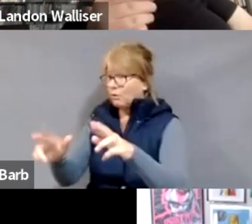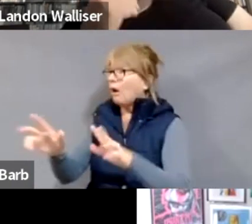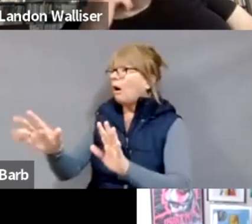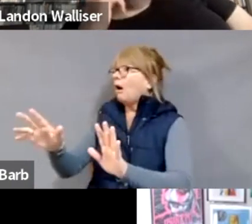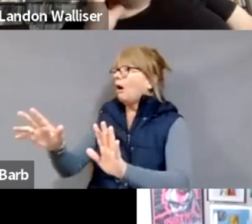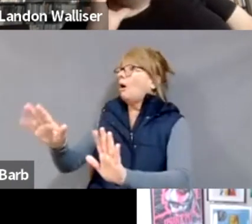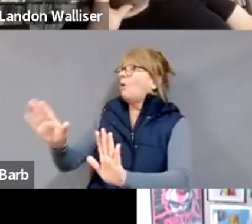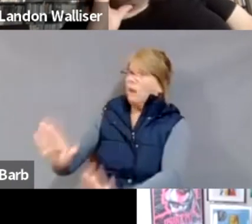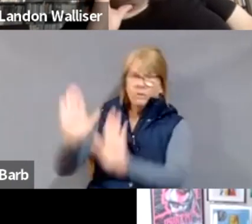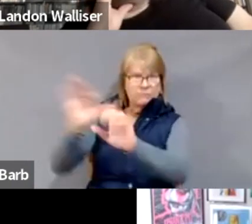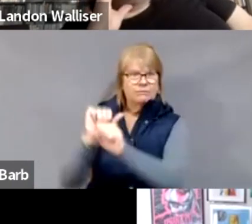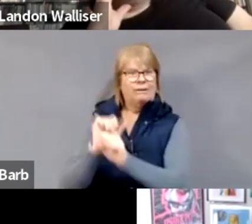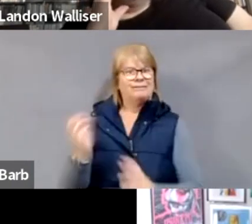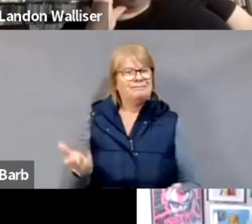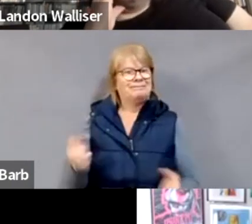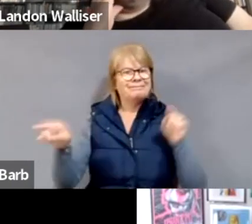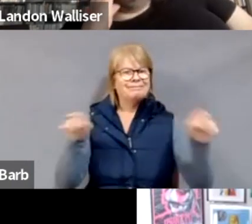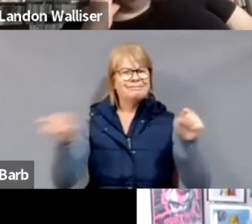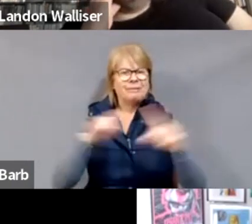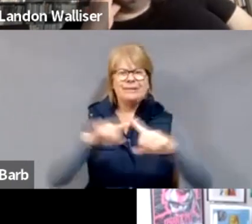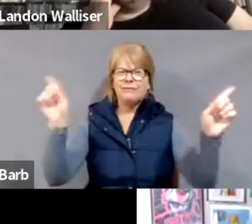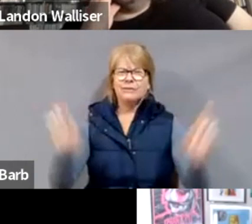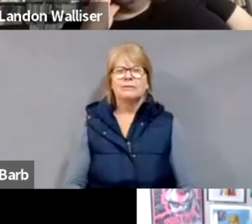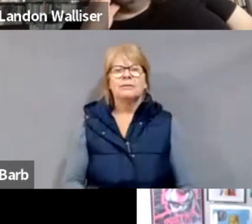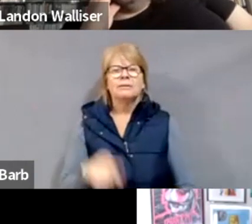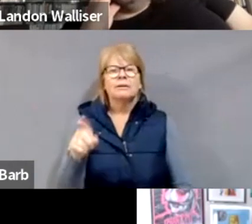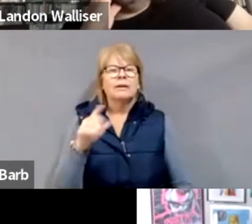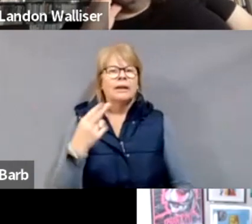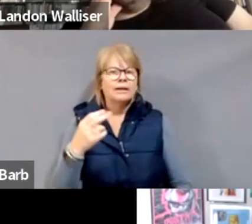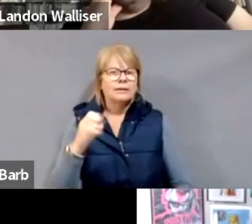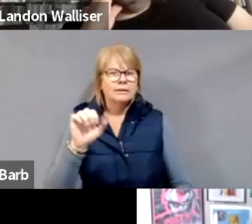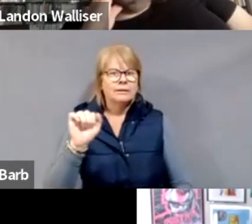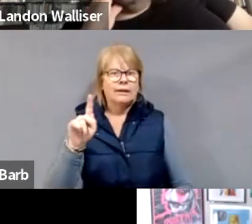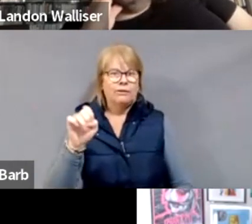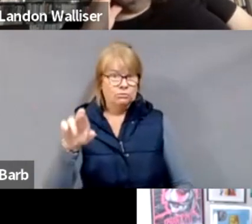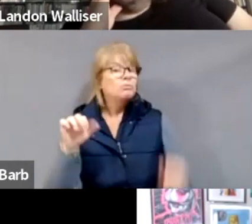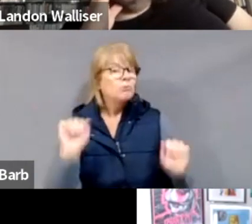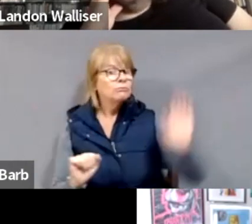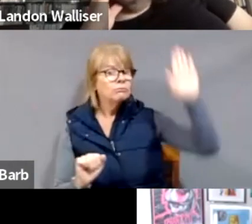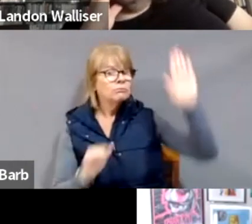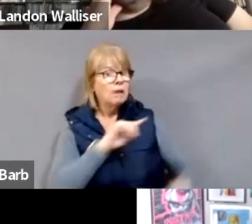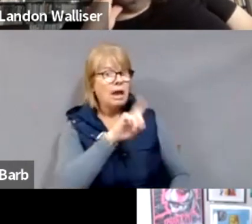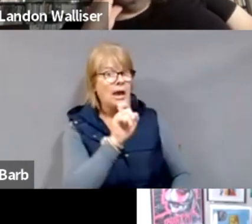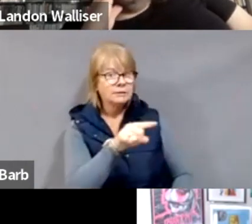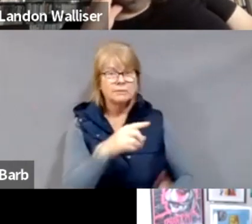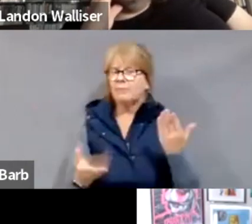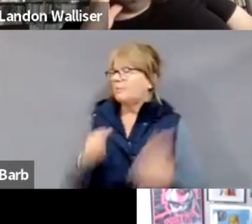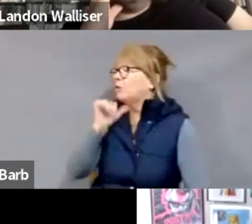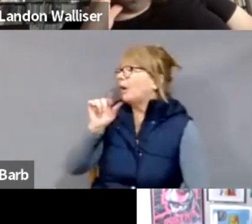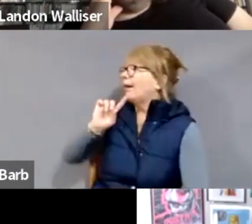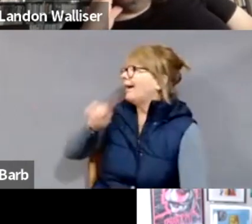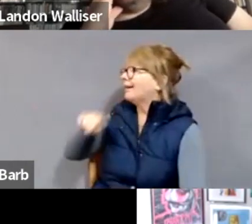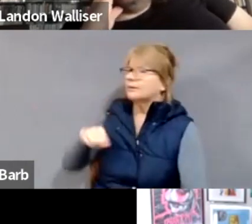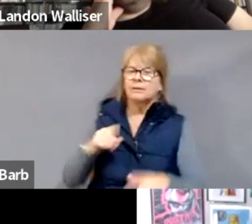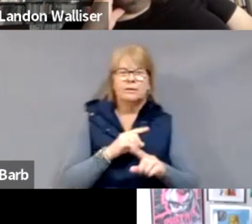great. You can always ask. Yeah. You can always ask. You don't always get in it. I feel like,